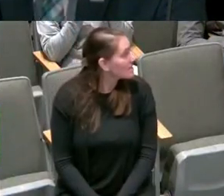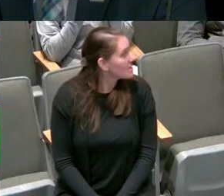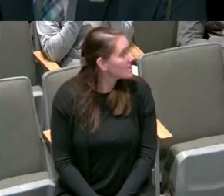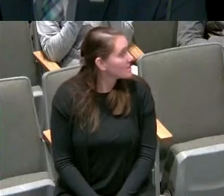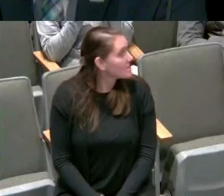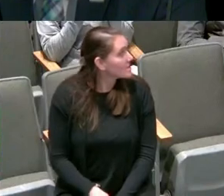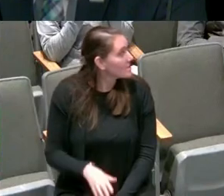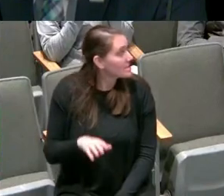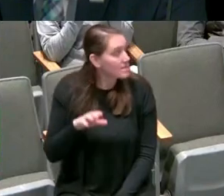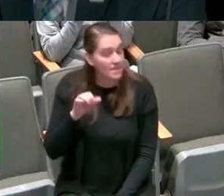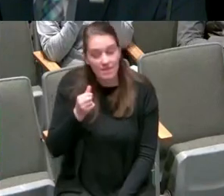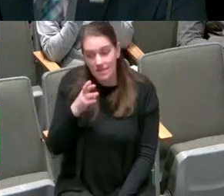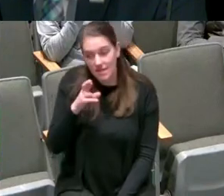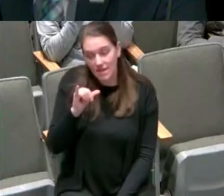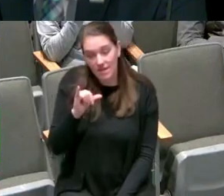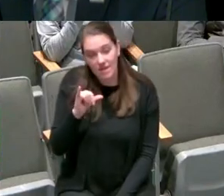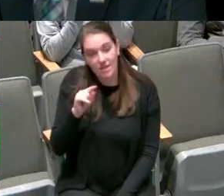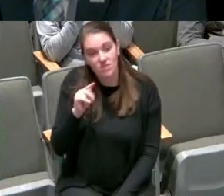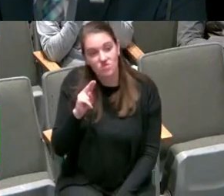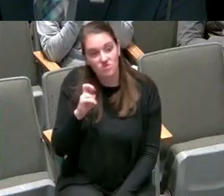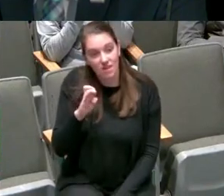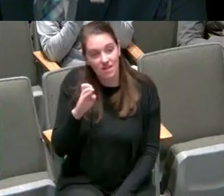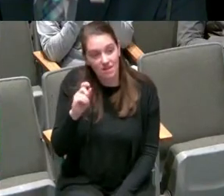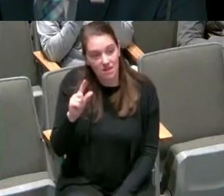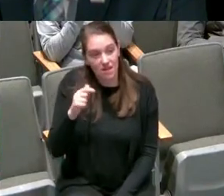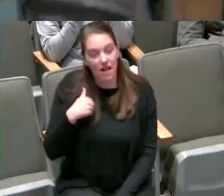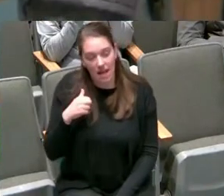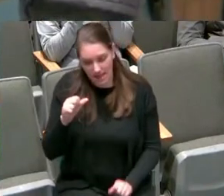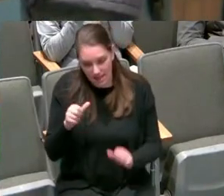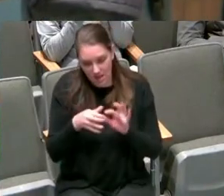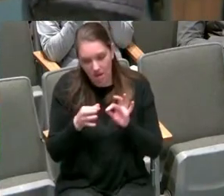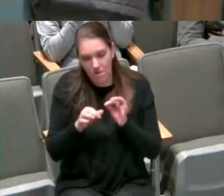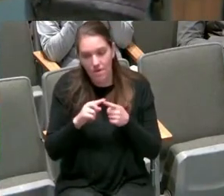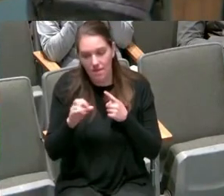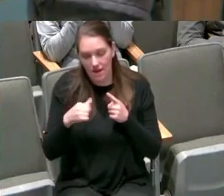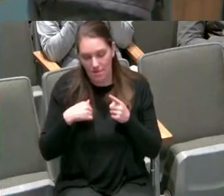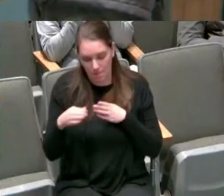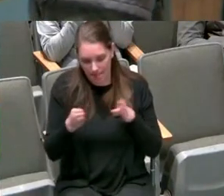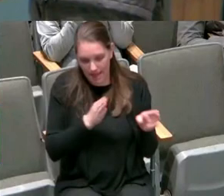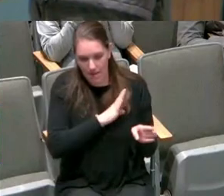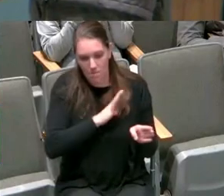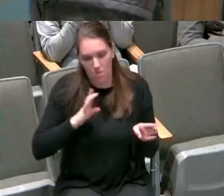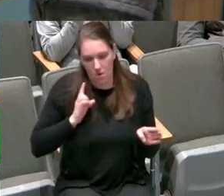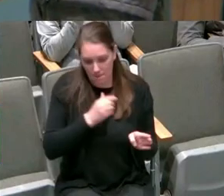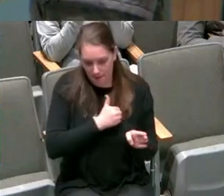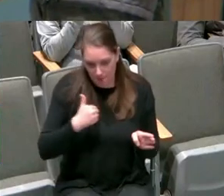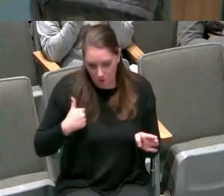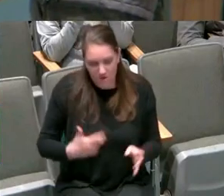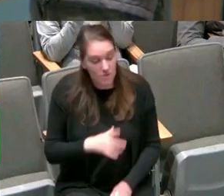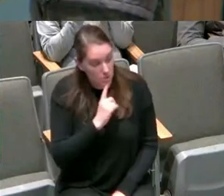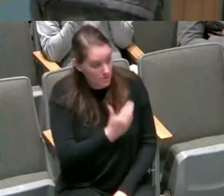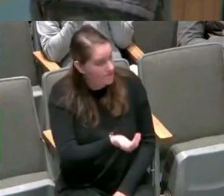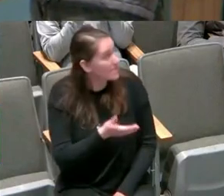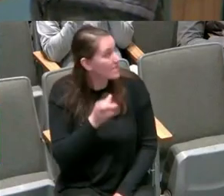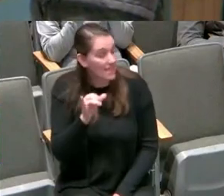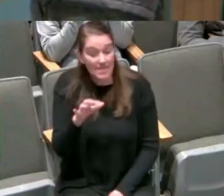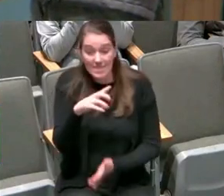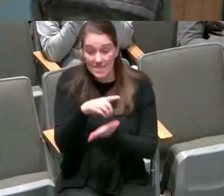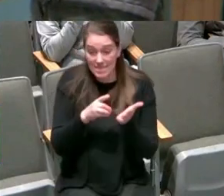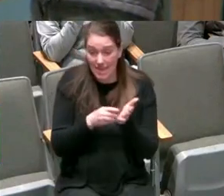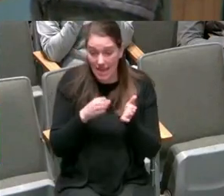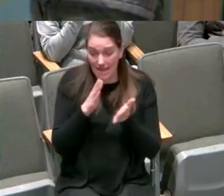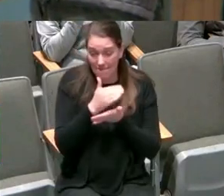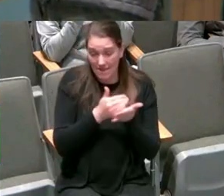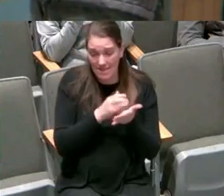Madam chair Gary trendle plenty of bored I can comment on that sure this would all be part of the design phase which is